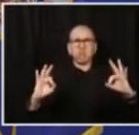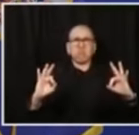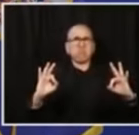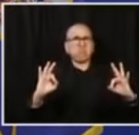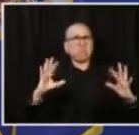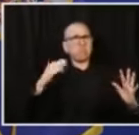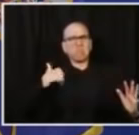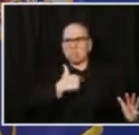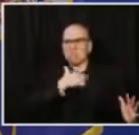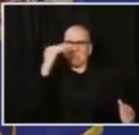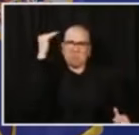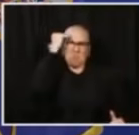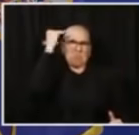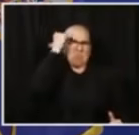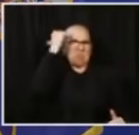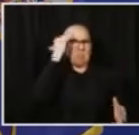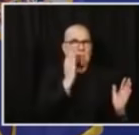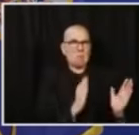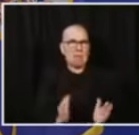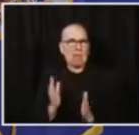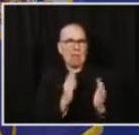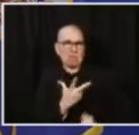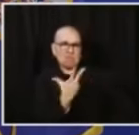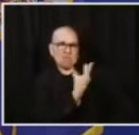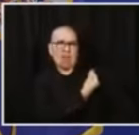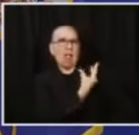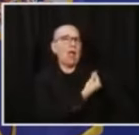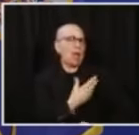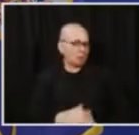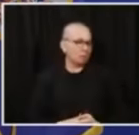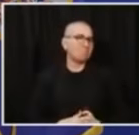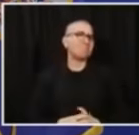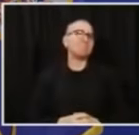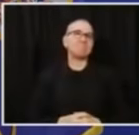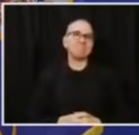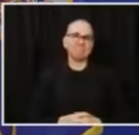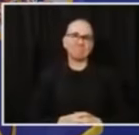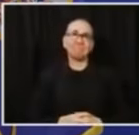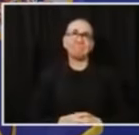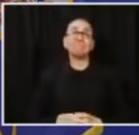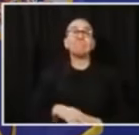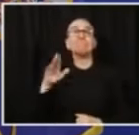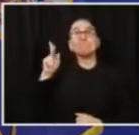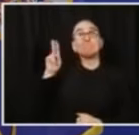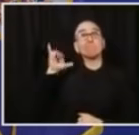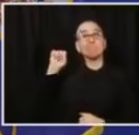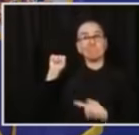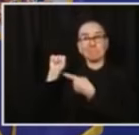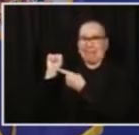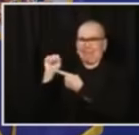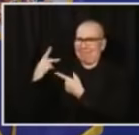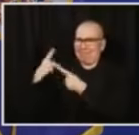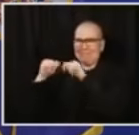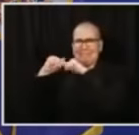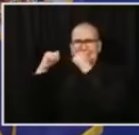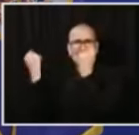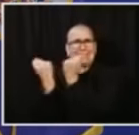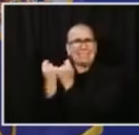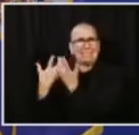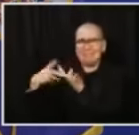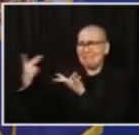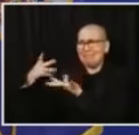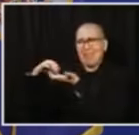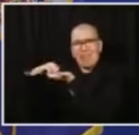Minnesota. Chris and her team and all of our partners have got a really solid foundation underneath this work, but this is going to